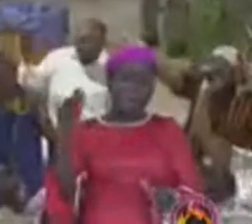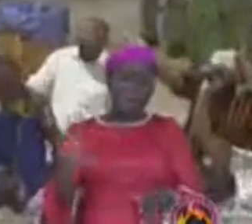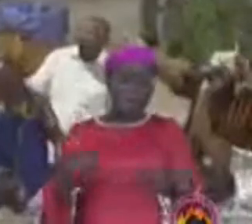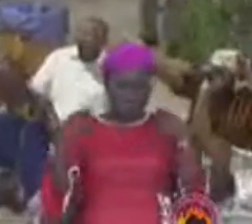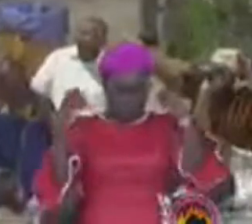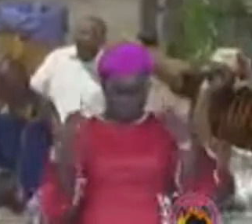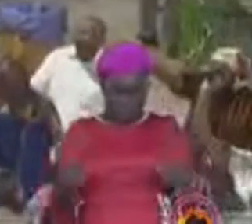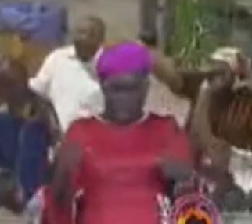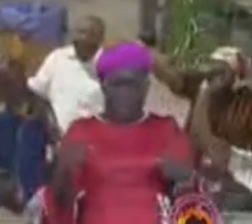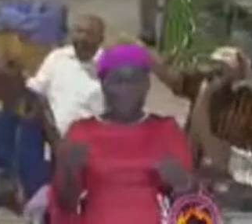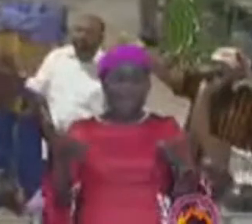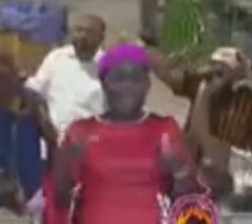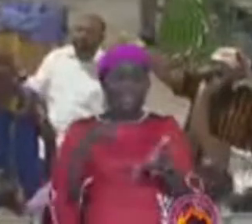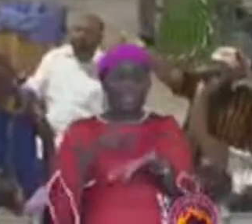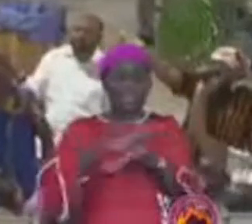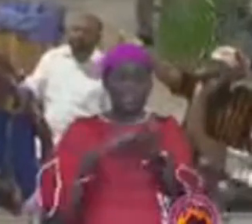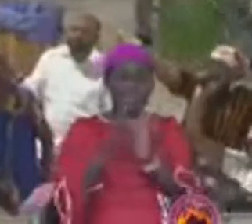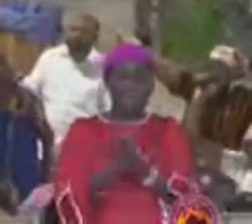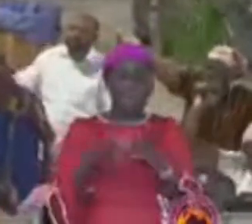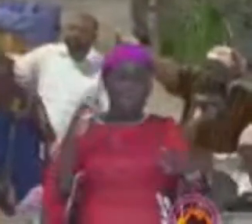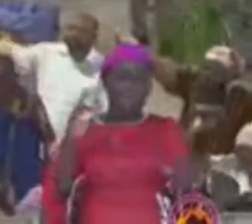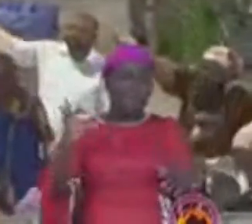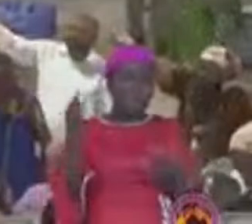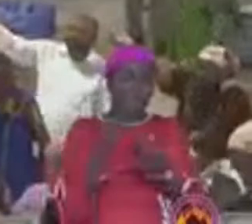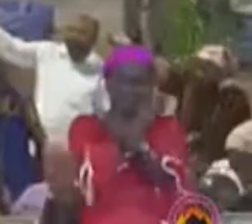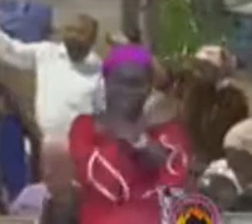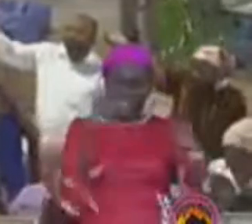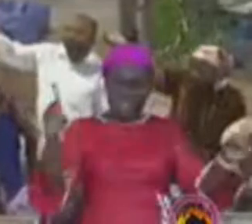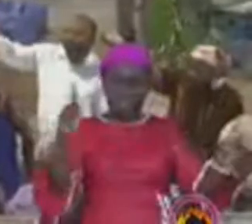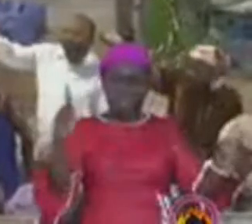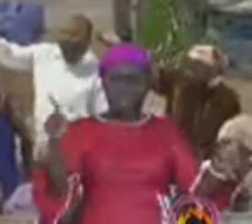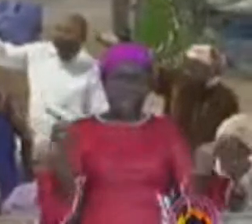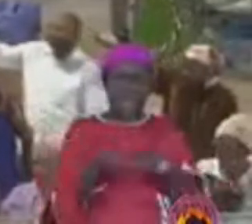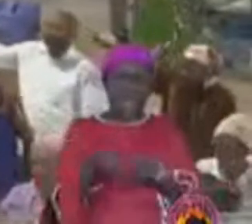power. As you pour this sand back,